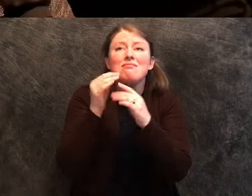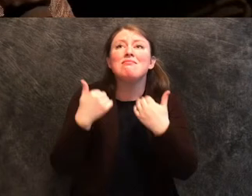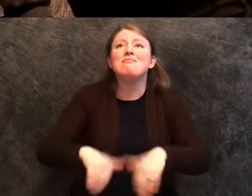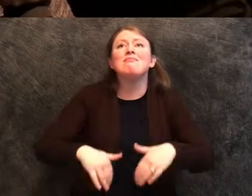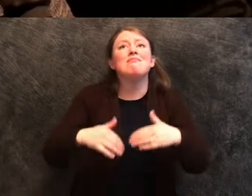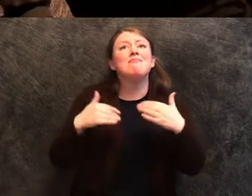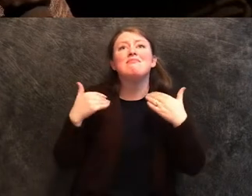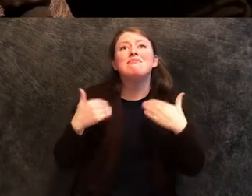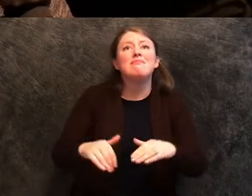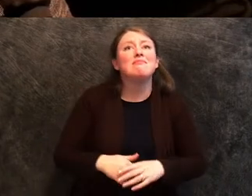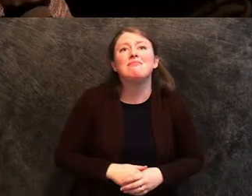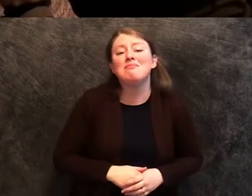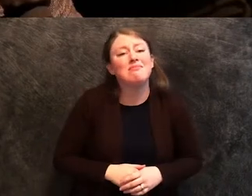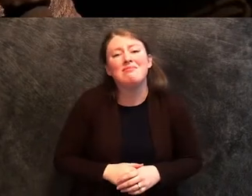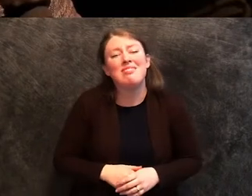other.